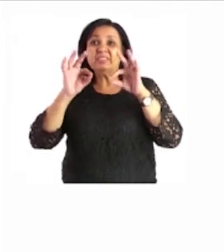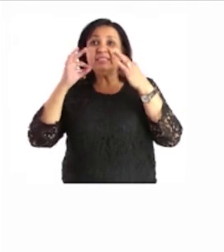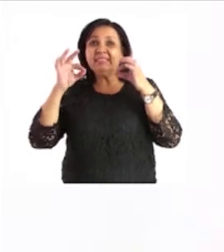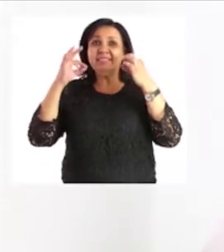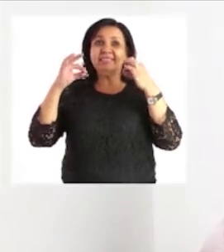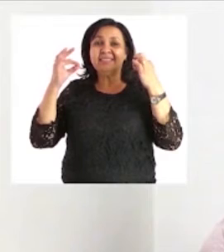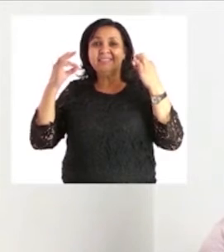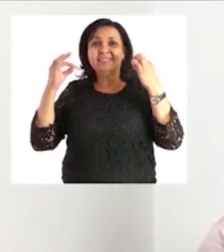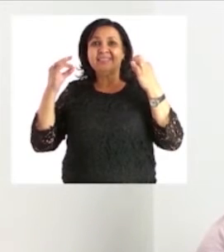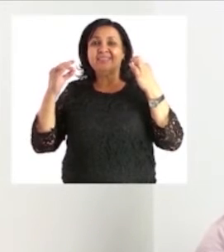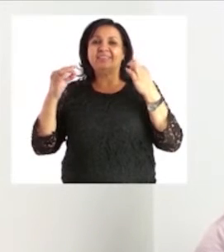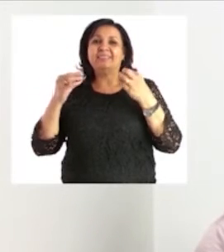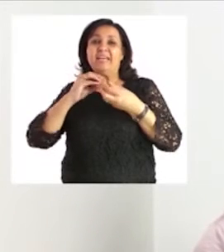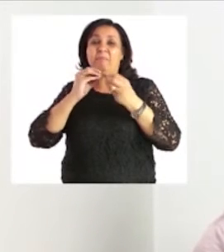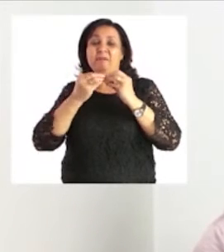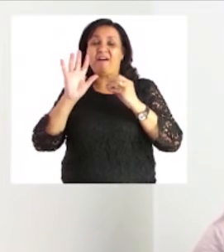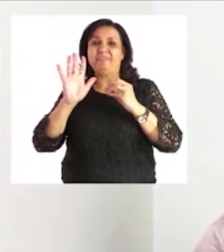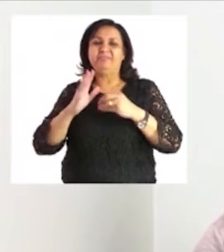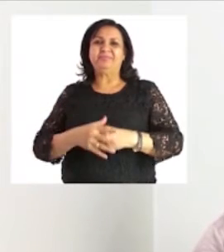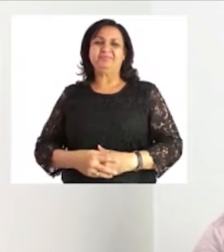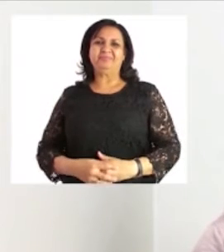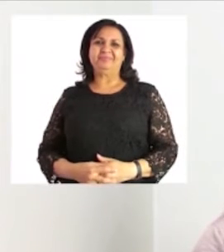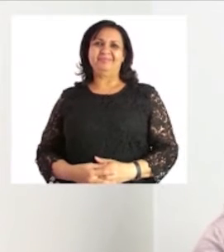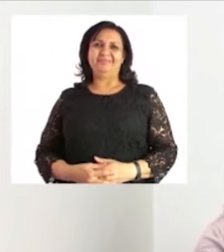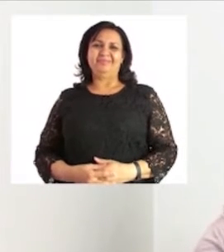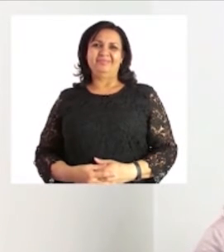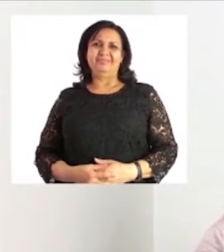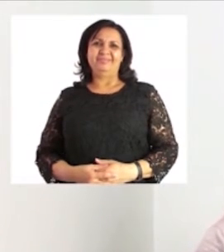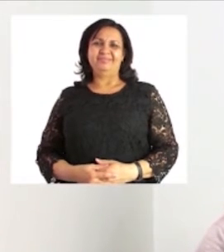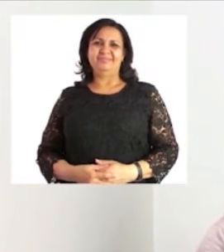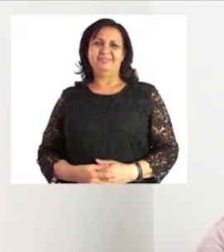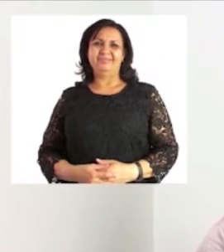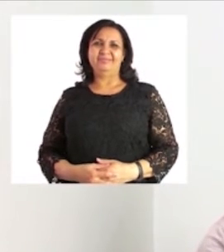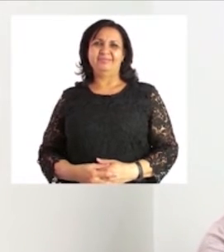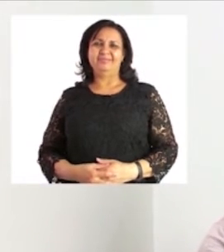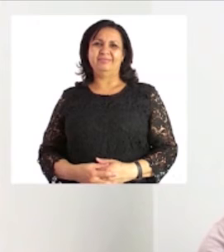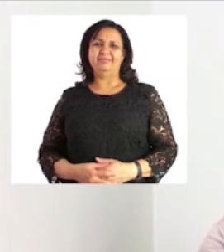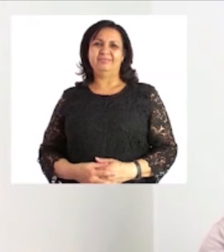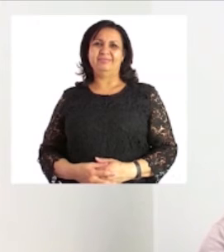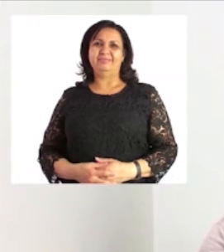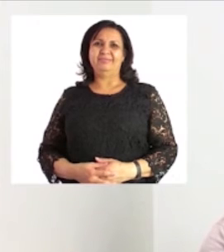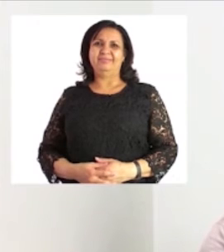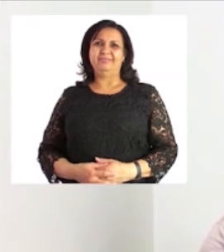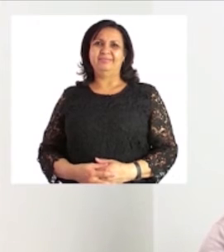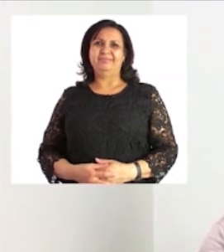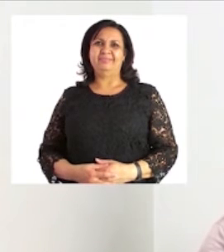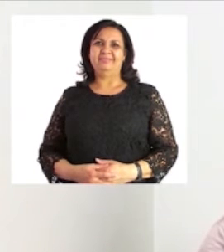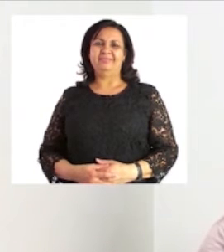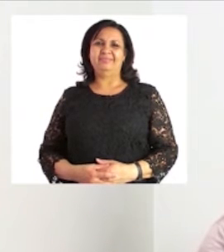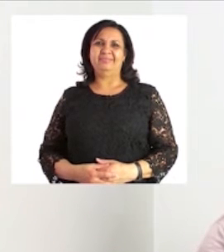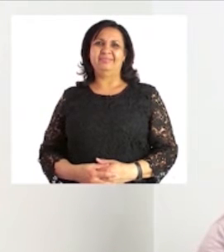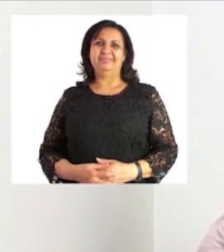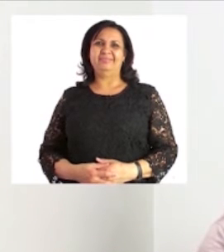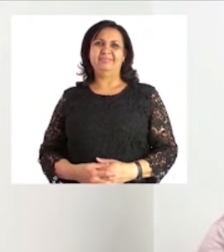for number 5. 1, 2, 3, 4, 5. But we are not going to sing the whole song, just the first part of the